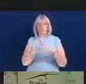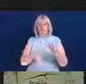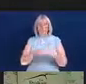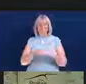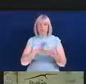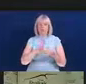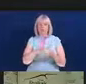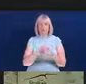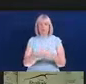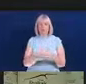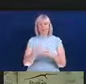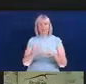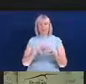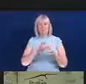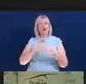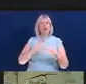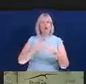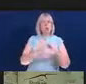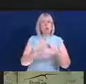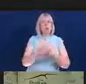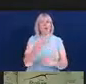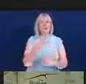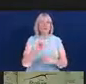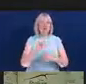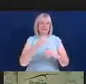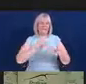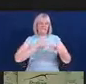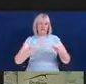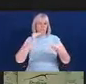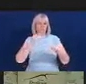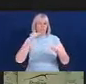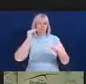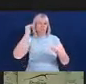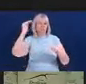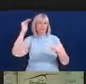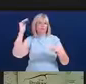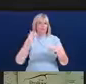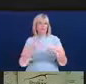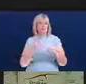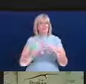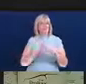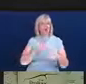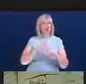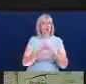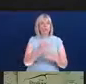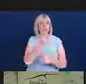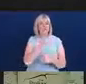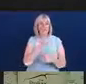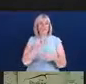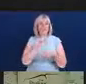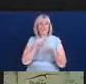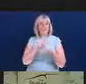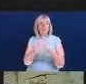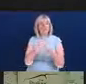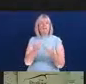more than 50, and then there's stages as it goes up, depending on the size of the organisation, it depends how much funding you get. as this is